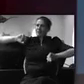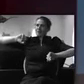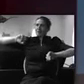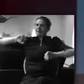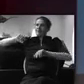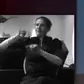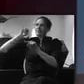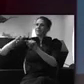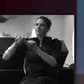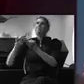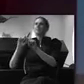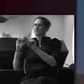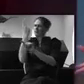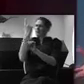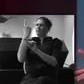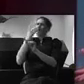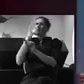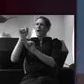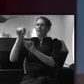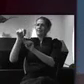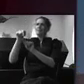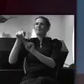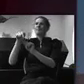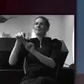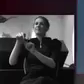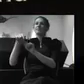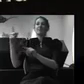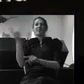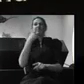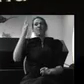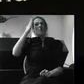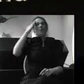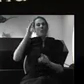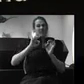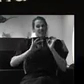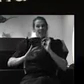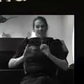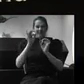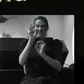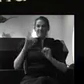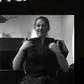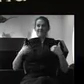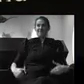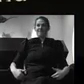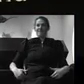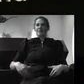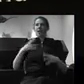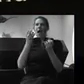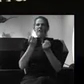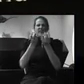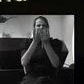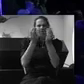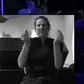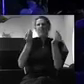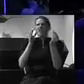We already knew that our cells need vitamins, minerals, amino acids, and essential fatty